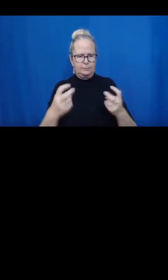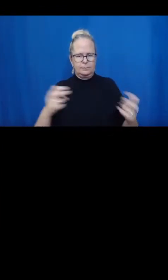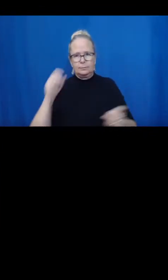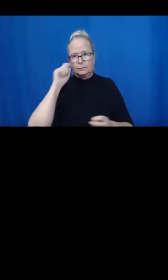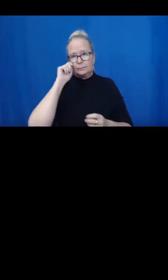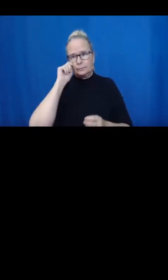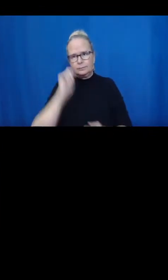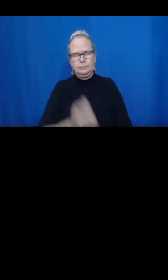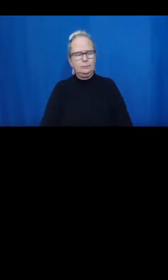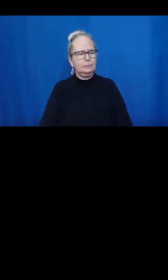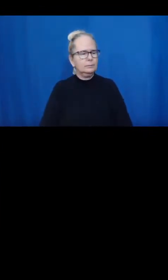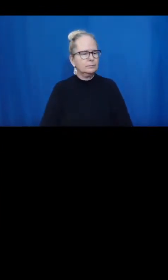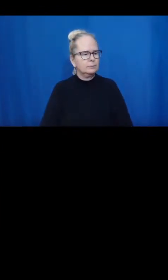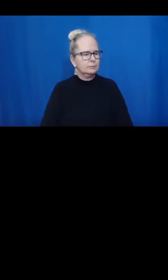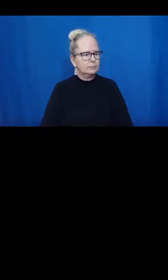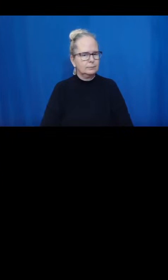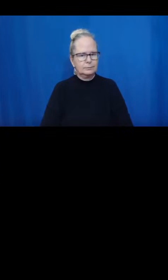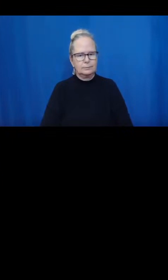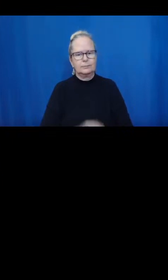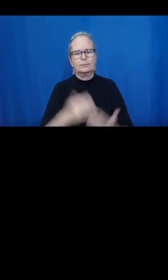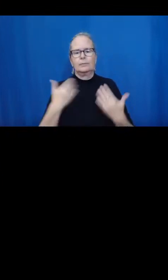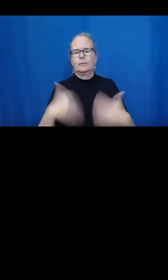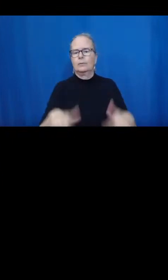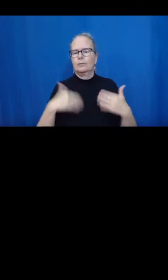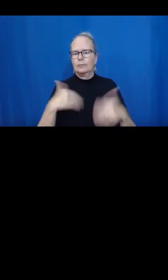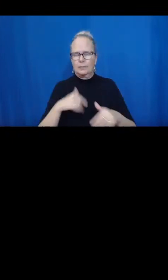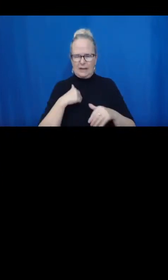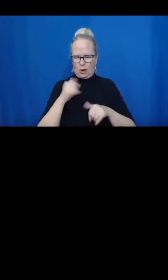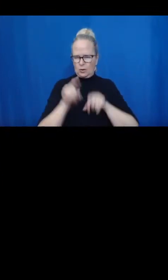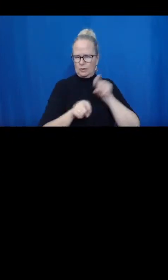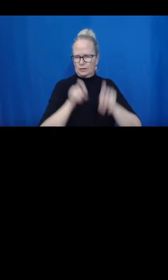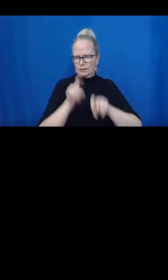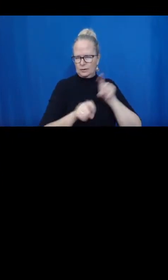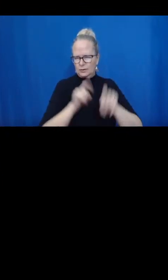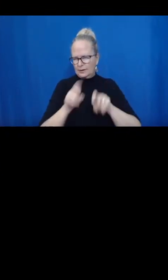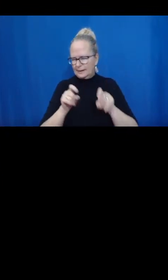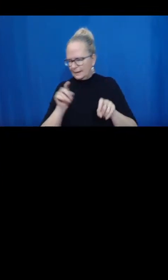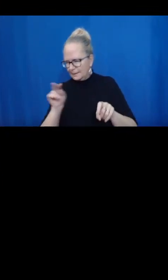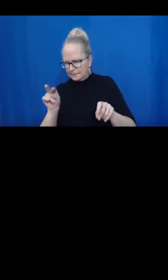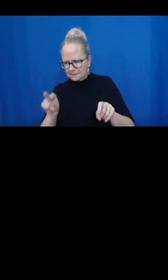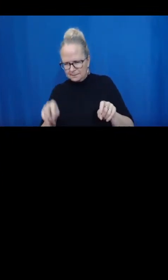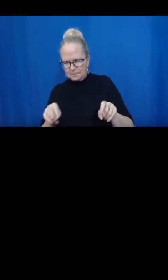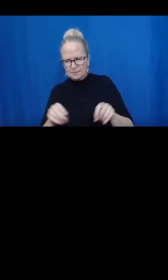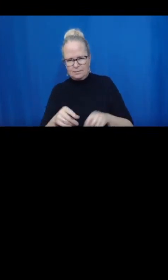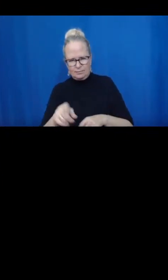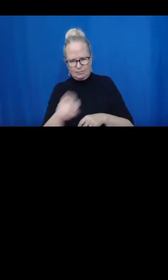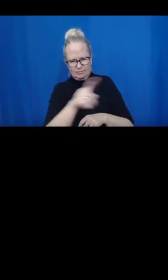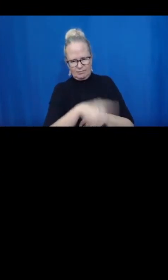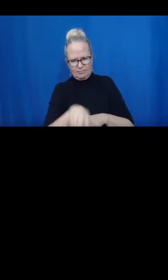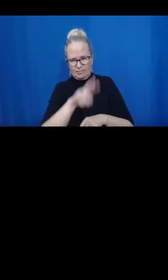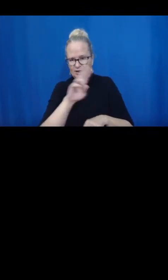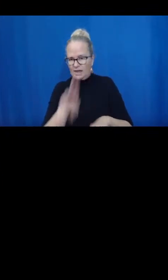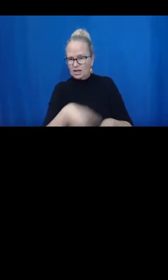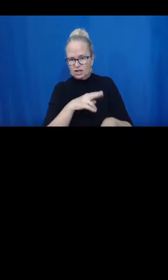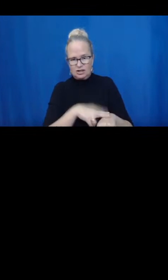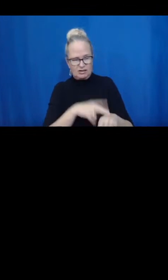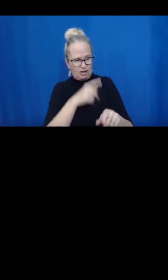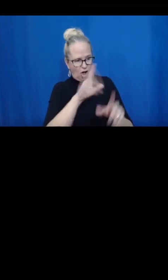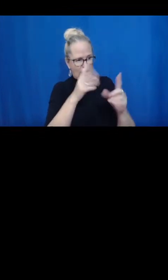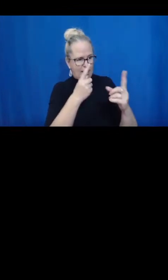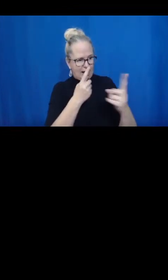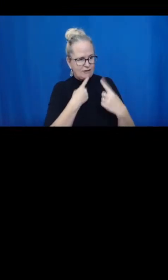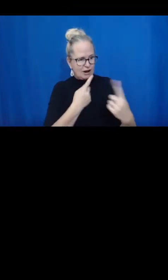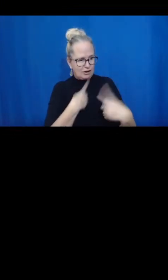into our conversation now. A lot of the questions that I had pre-grabbed, you all